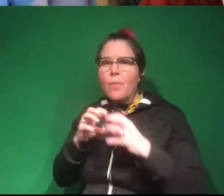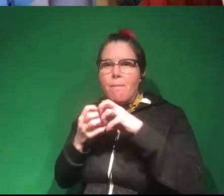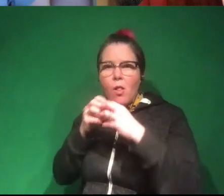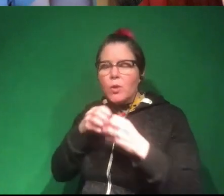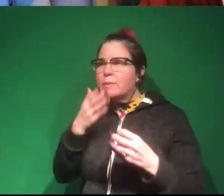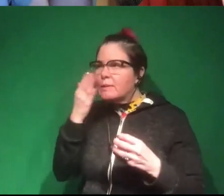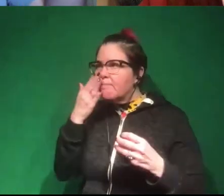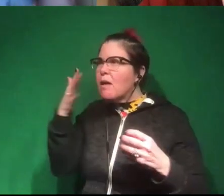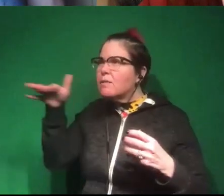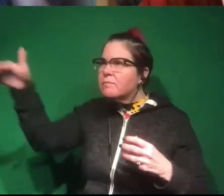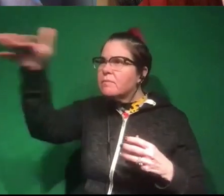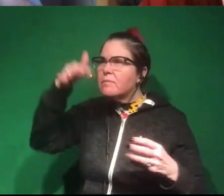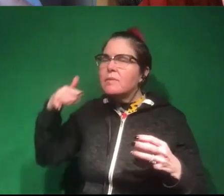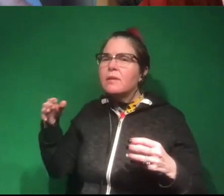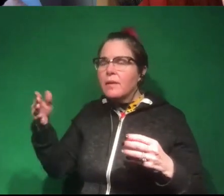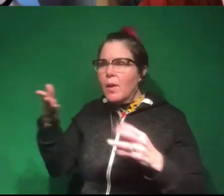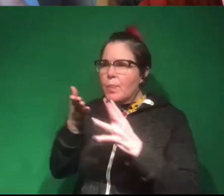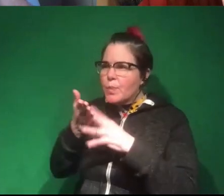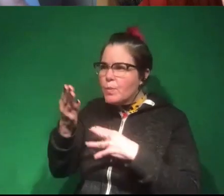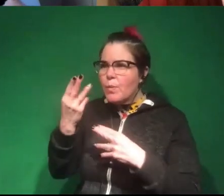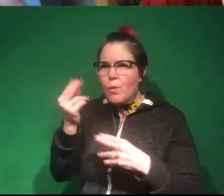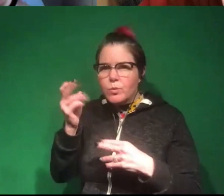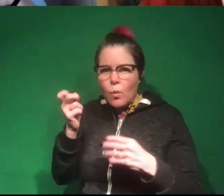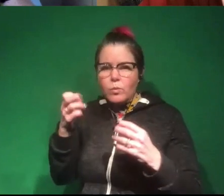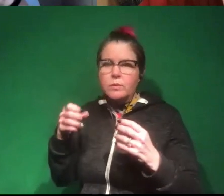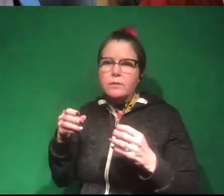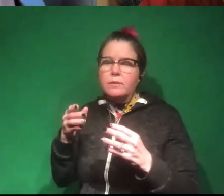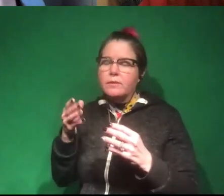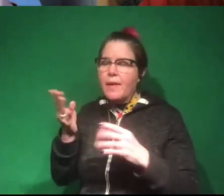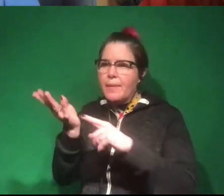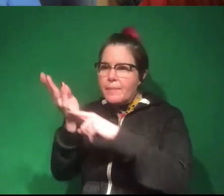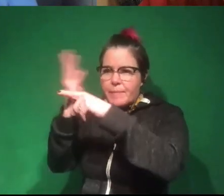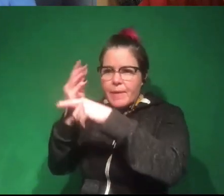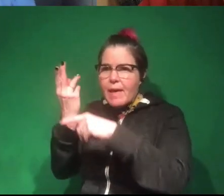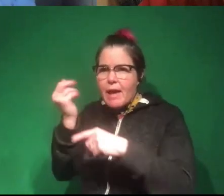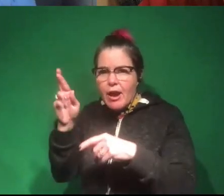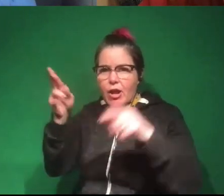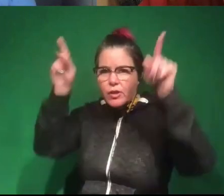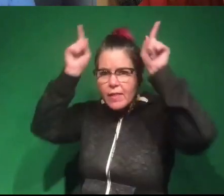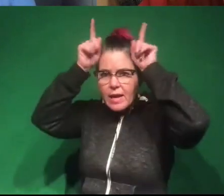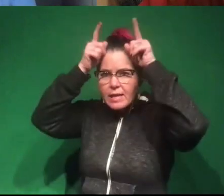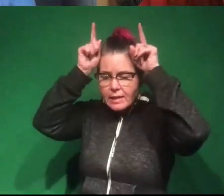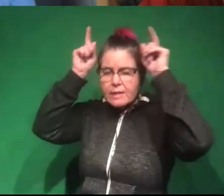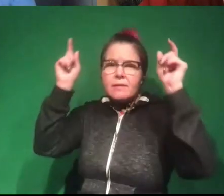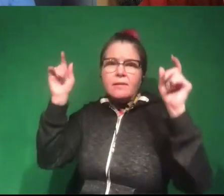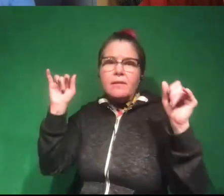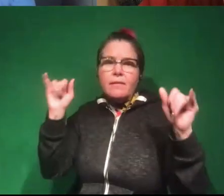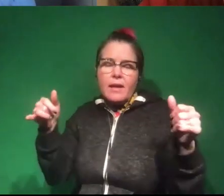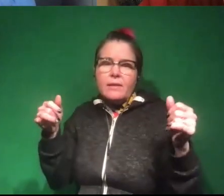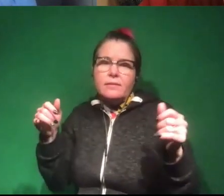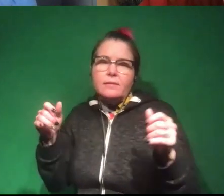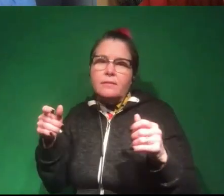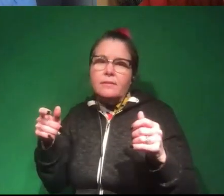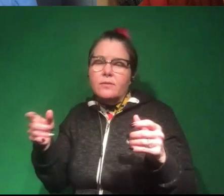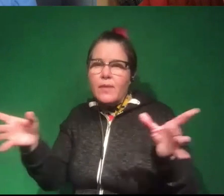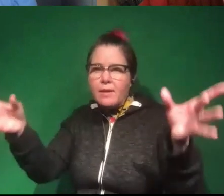from the environment can actually move through those holes in the hairs on the antenna, and then that is what